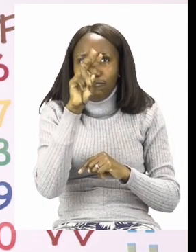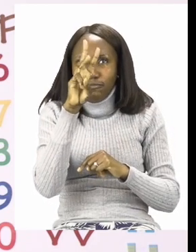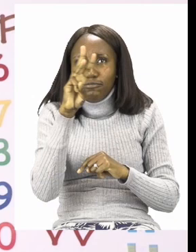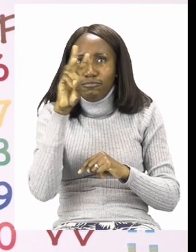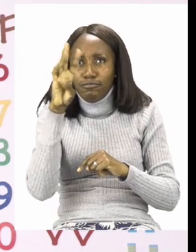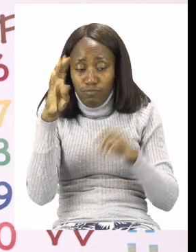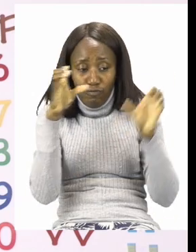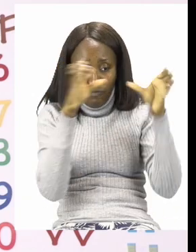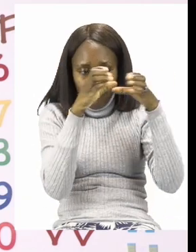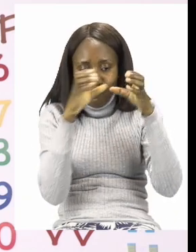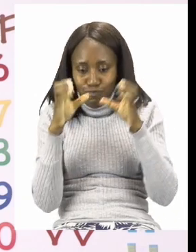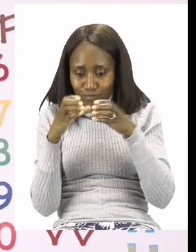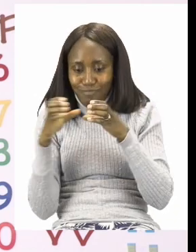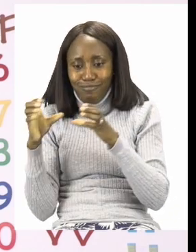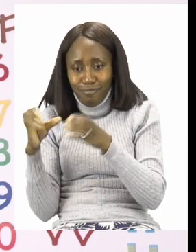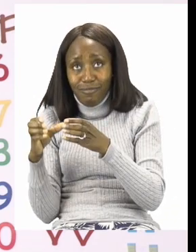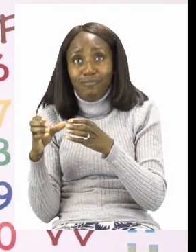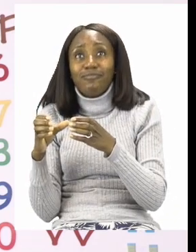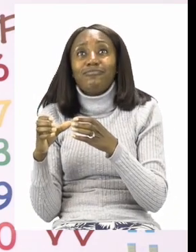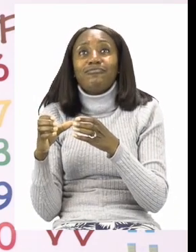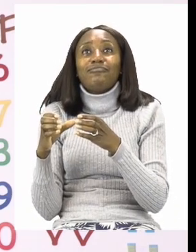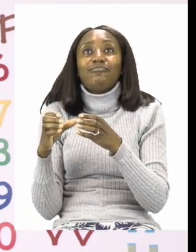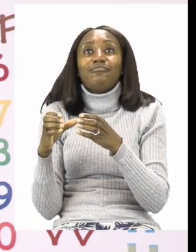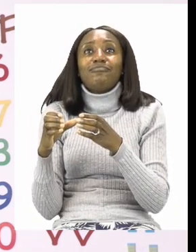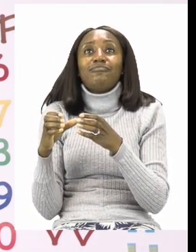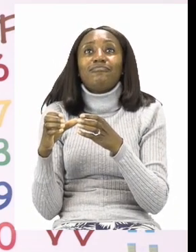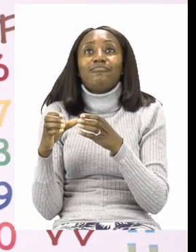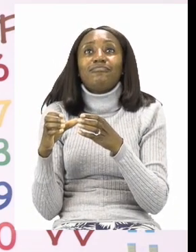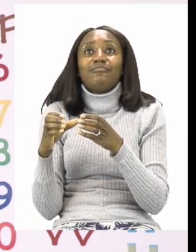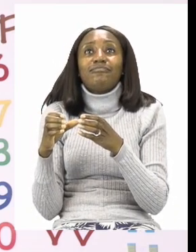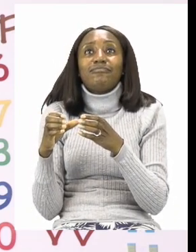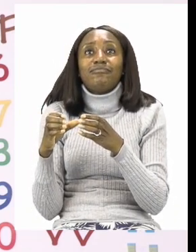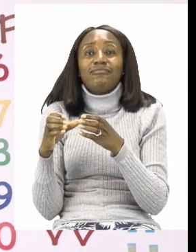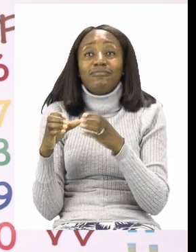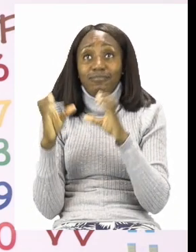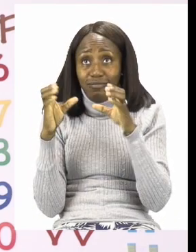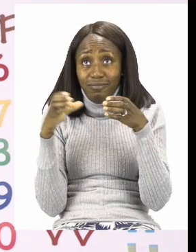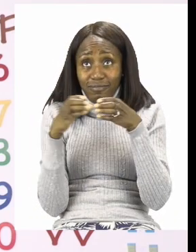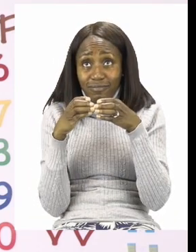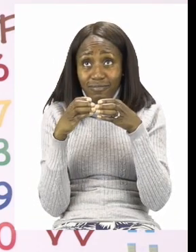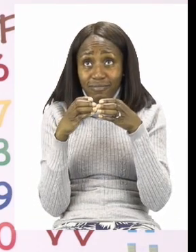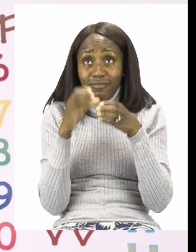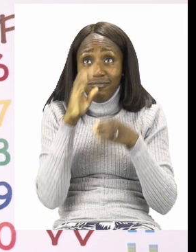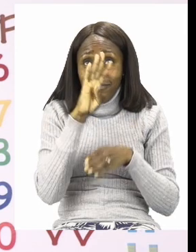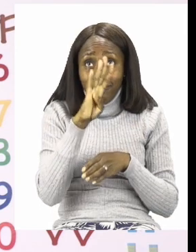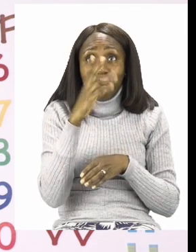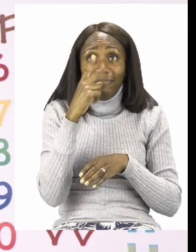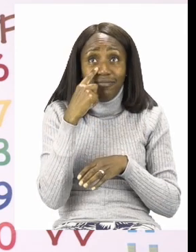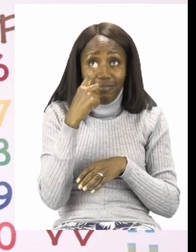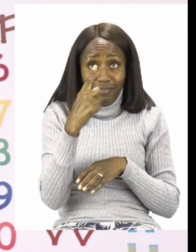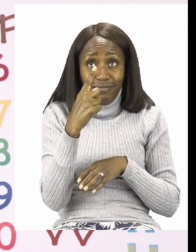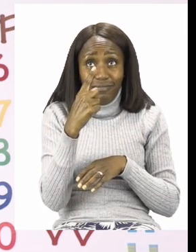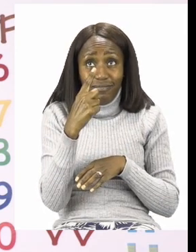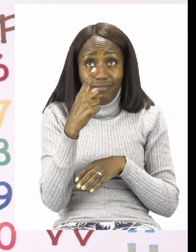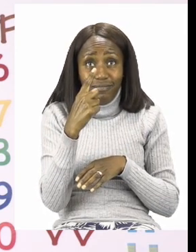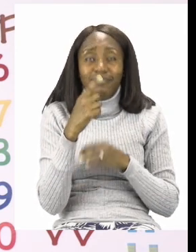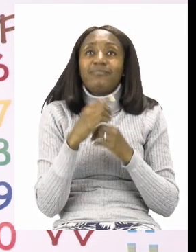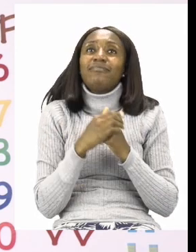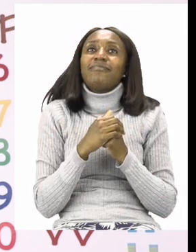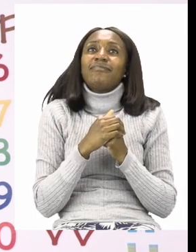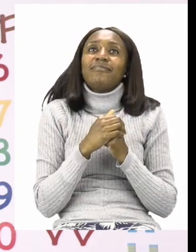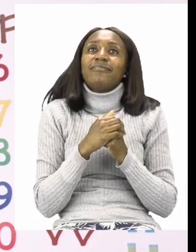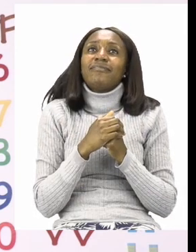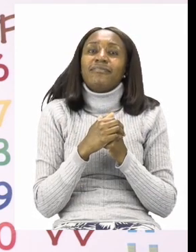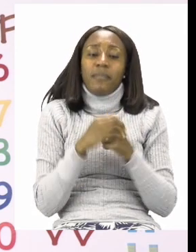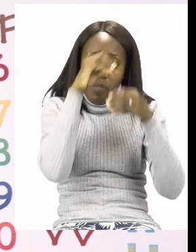3, 4 circles, right? 4 circles, and in